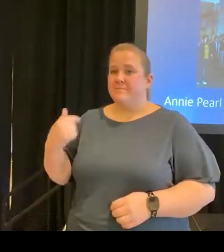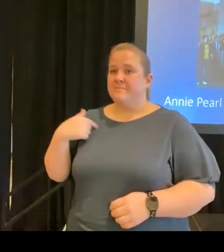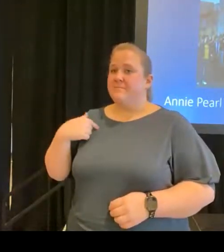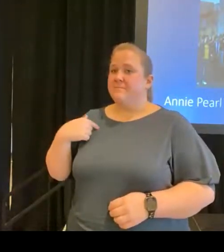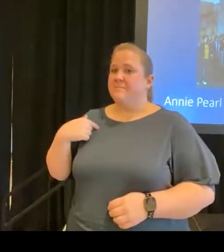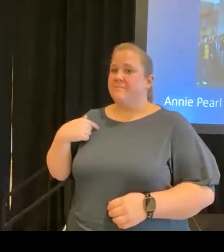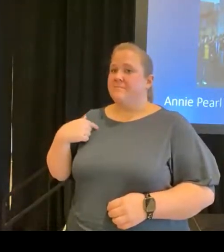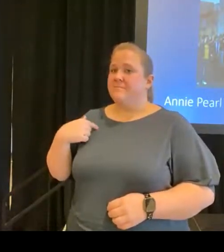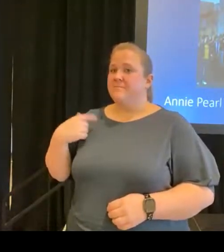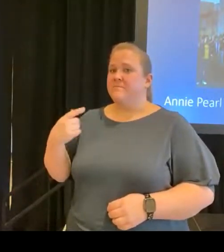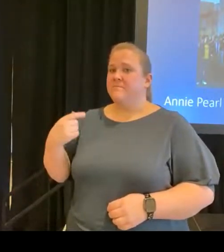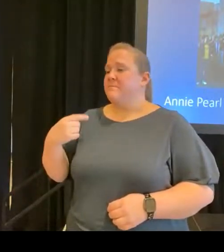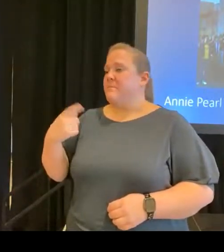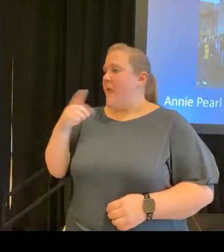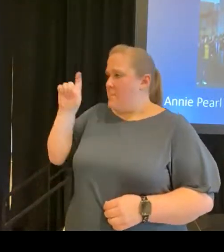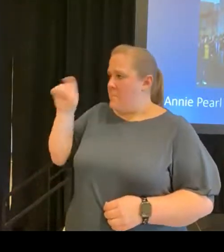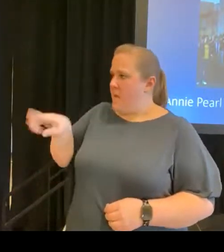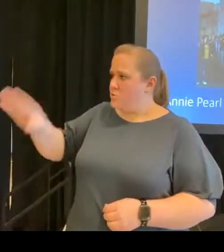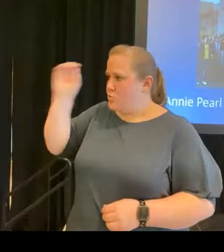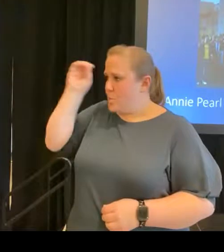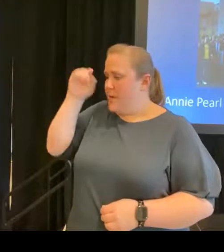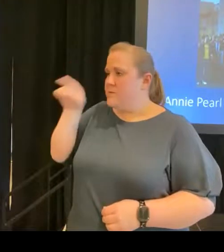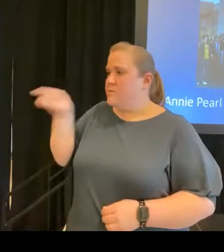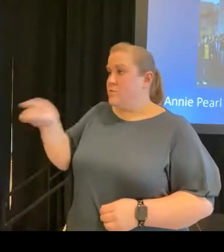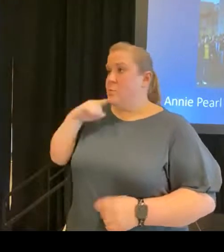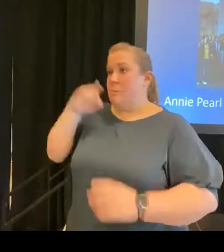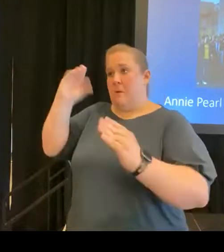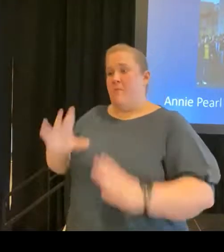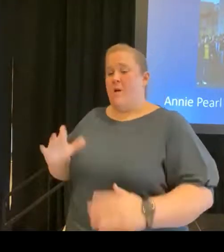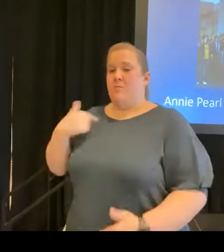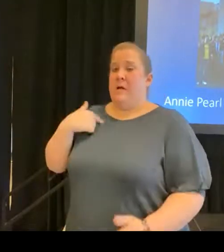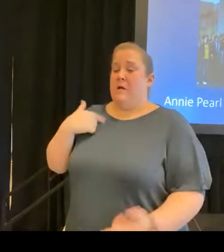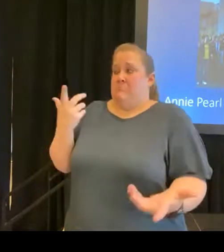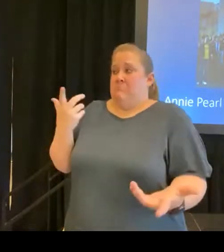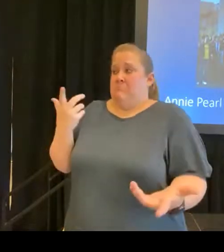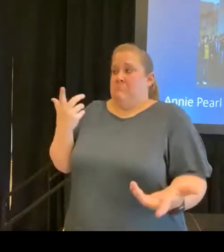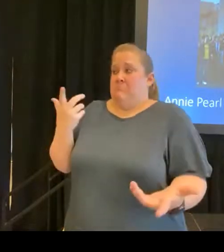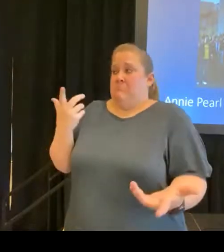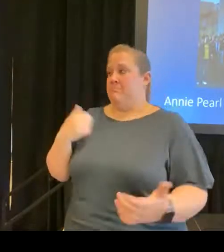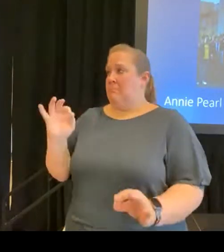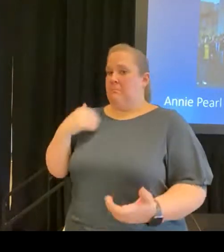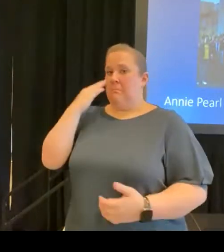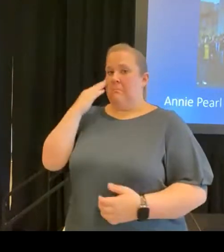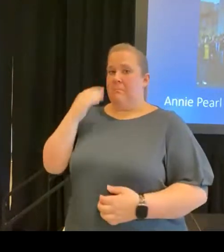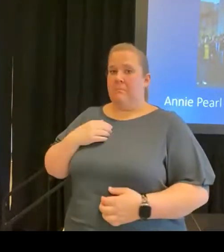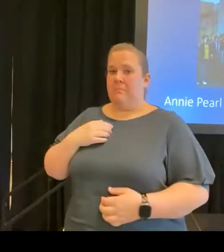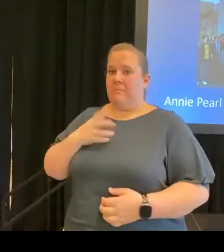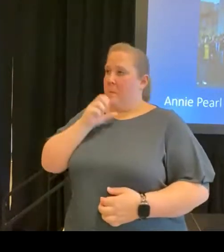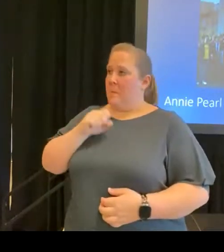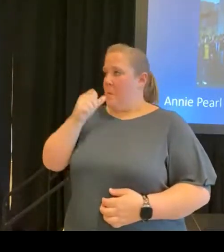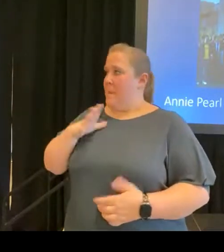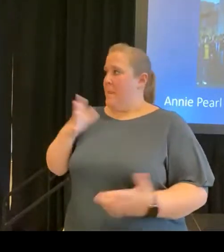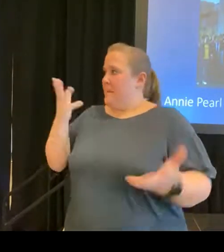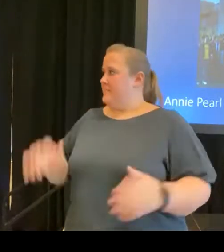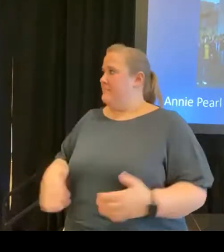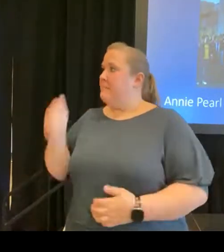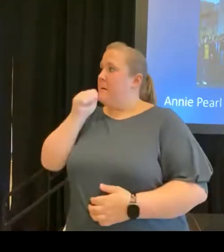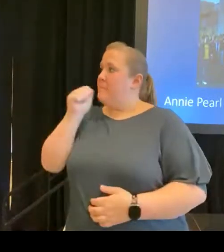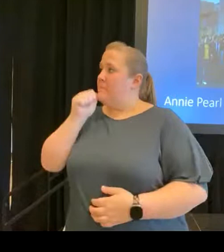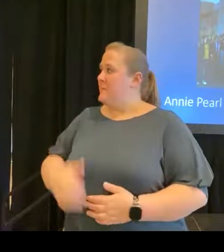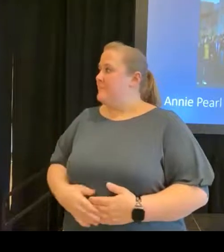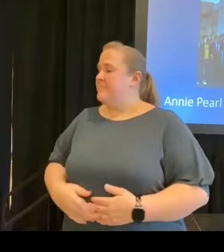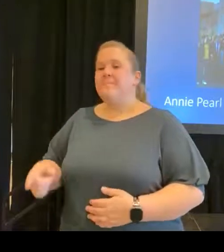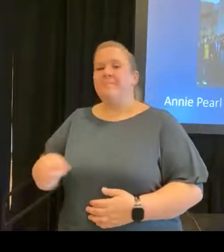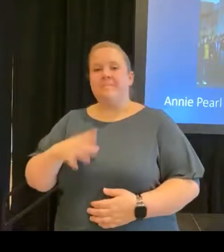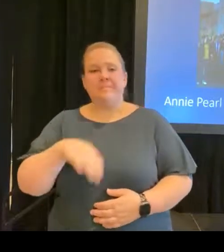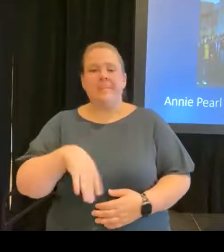like your opinion. I'm saying, I'm asking for your opinion because you, Professor, I'm just, everyday lady. You are